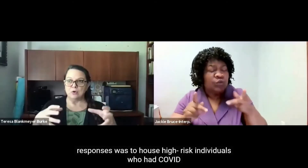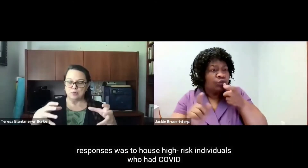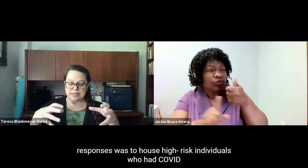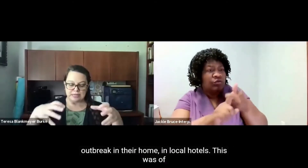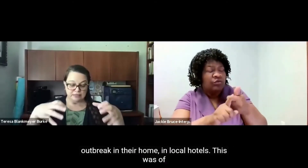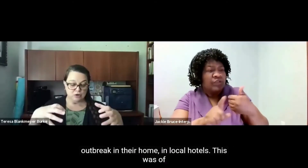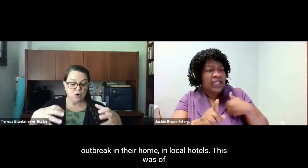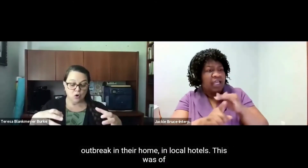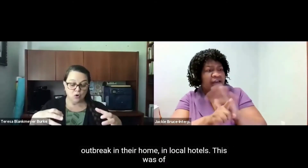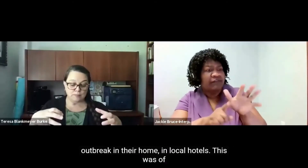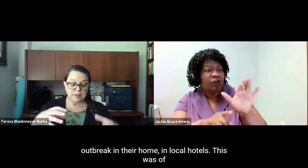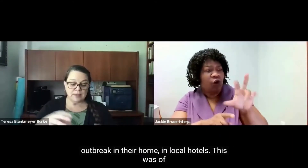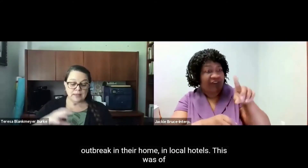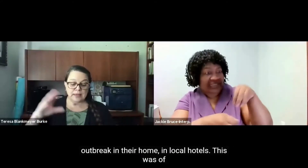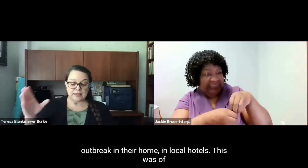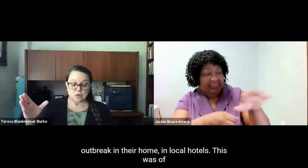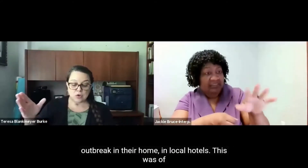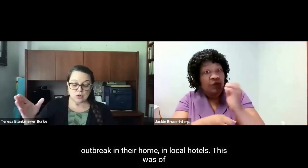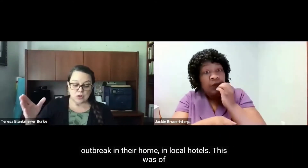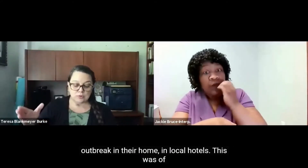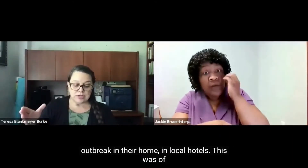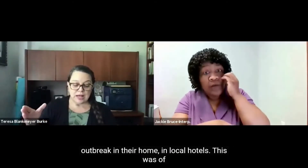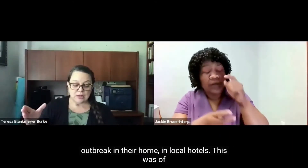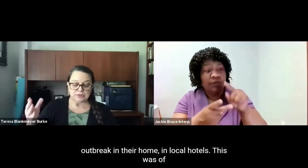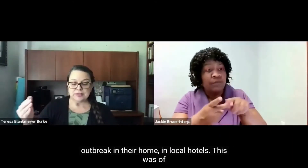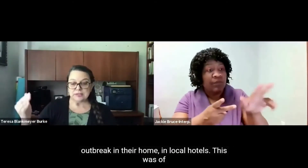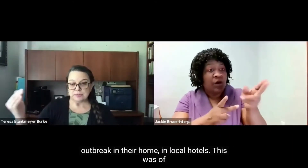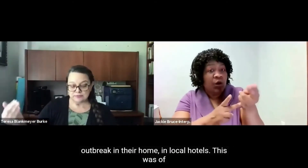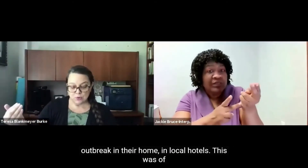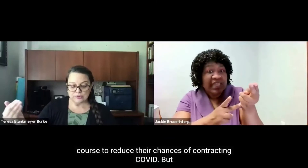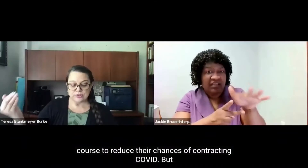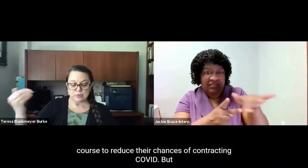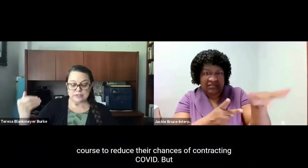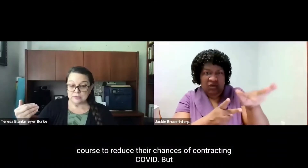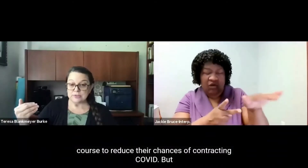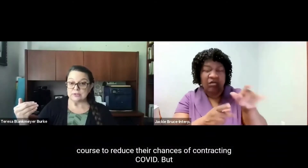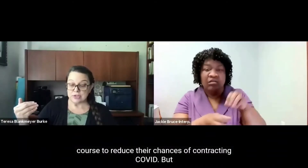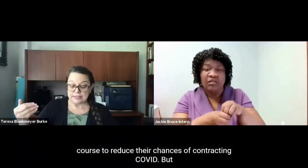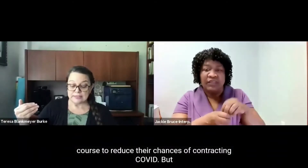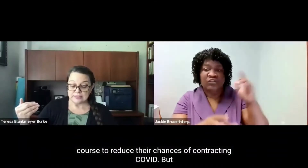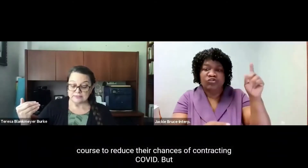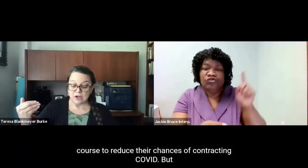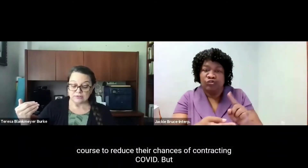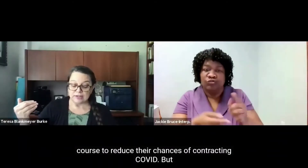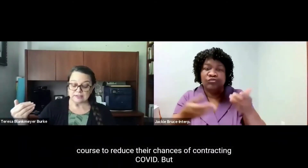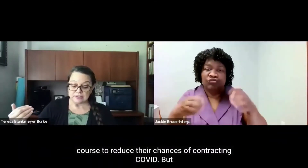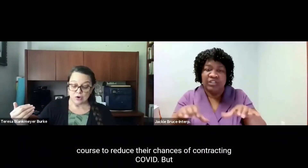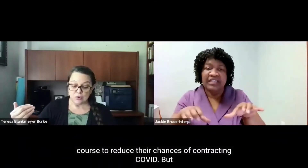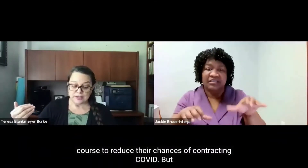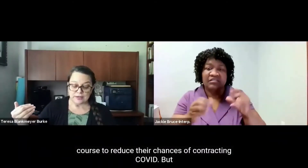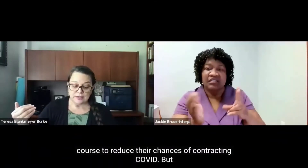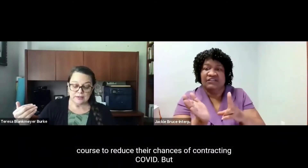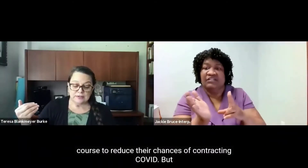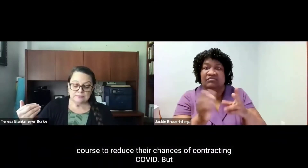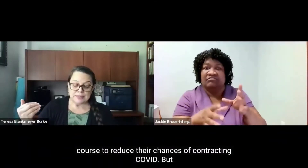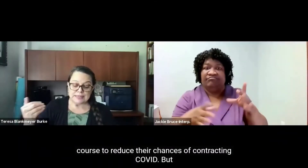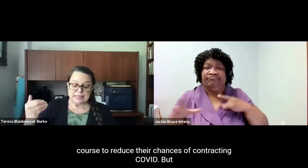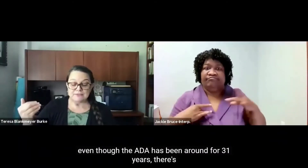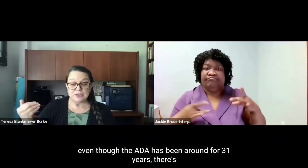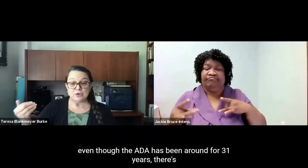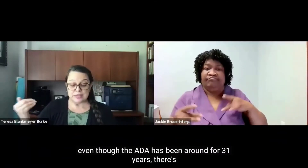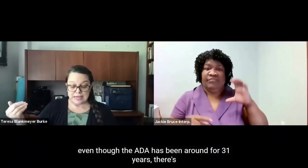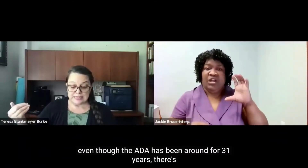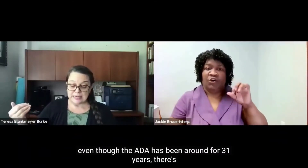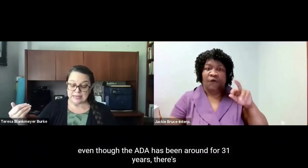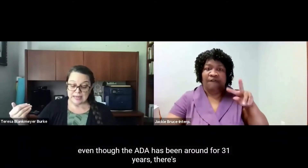COVID outbreak in their home in local hotels. And this was, of course, to reduce their chances of contracting COVID. But